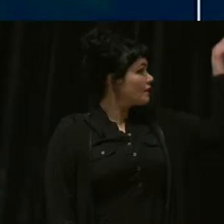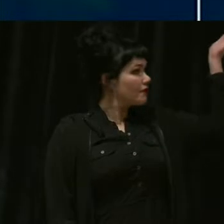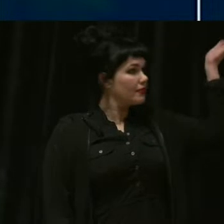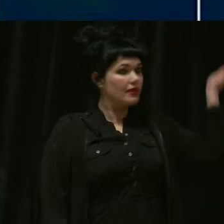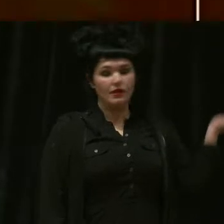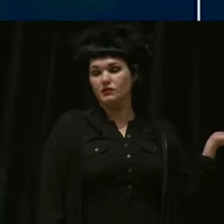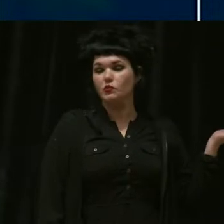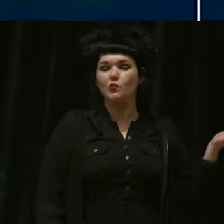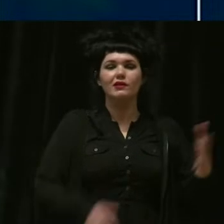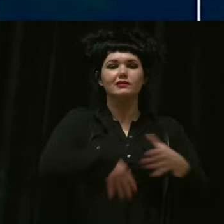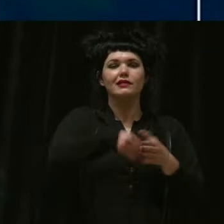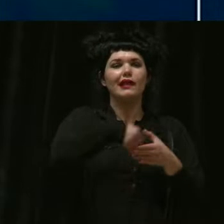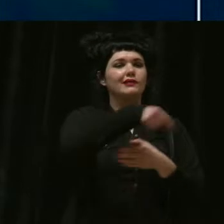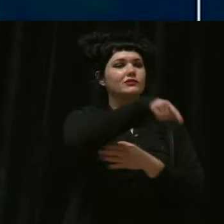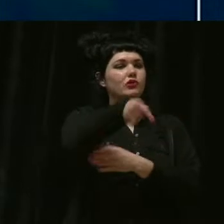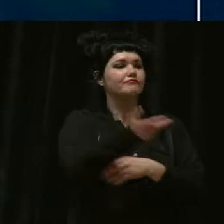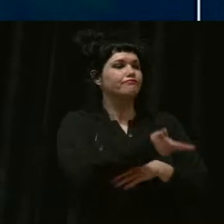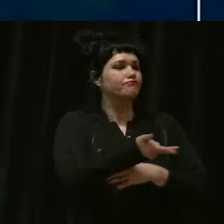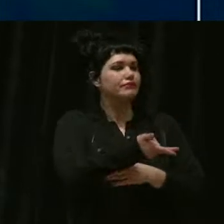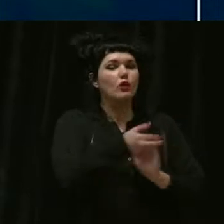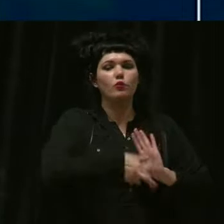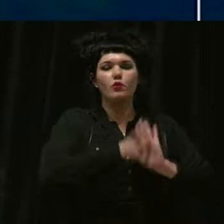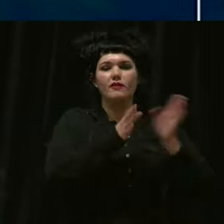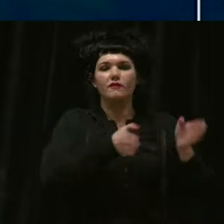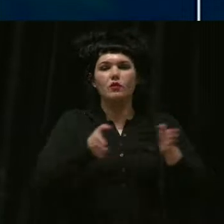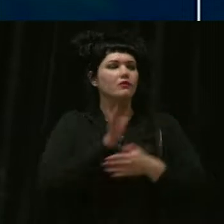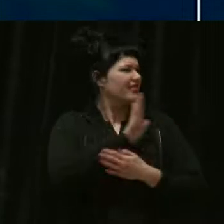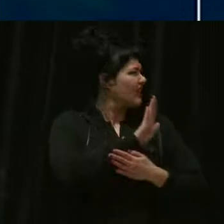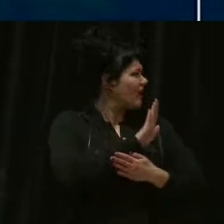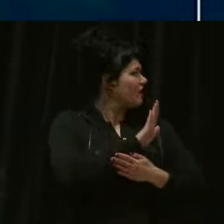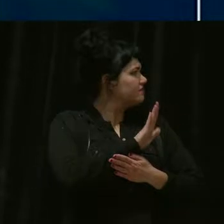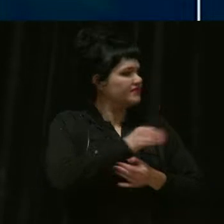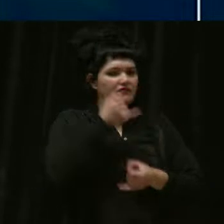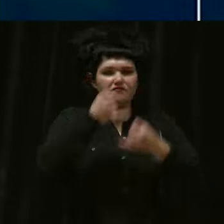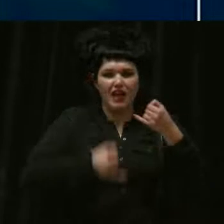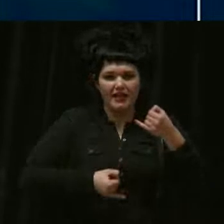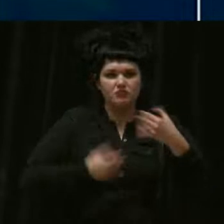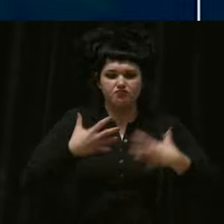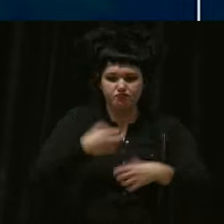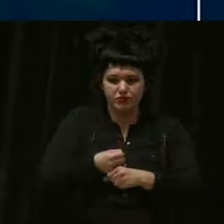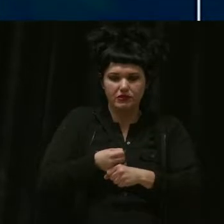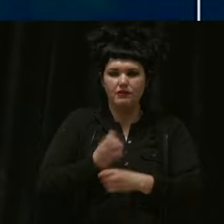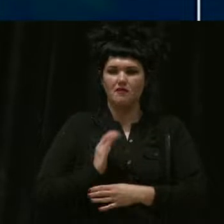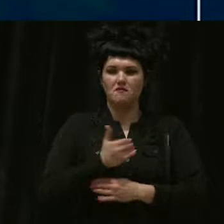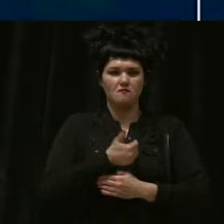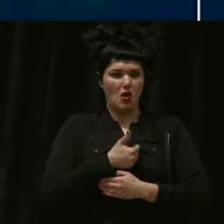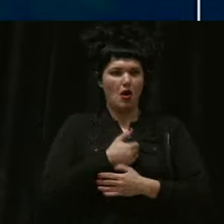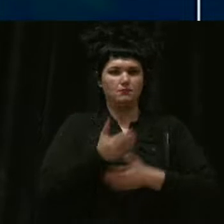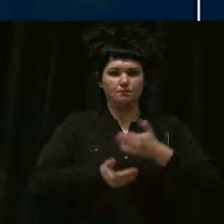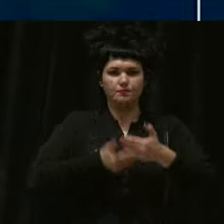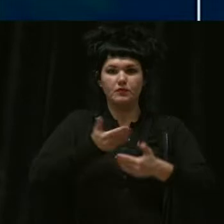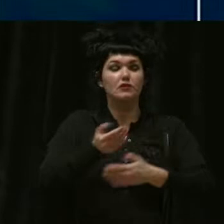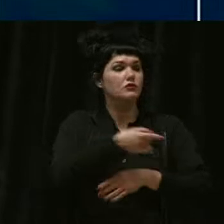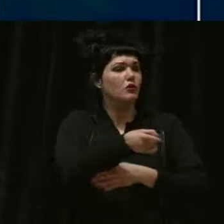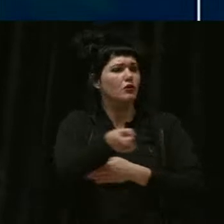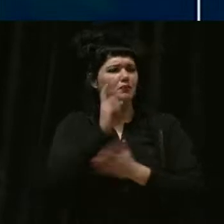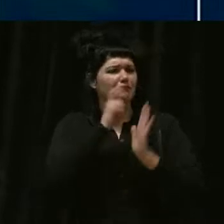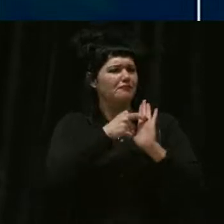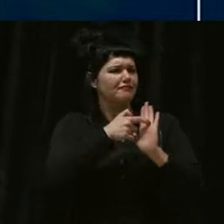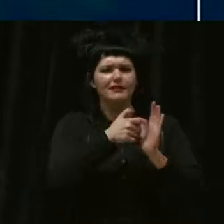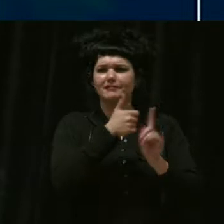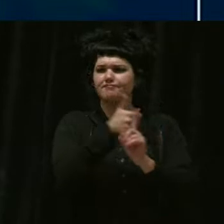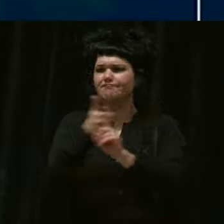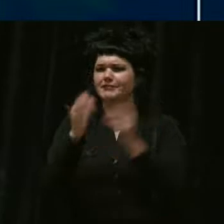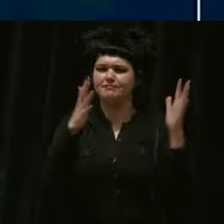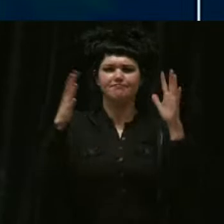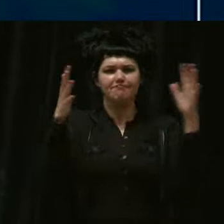external reviewer's ultimate conclusion with regards to where we are. So you all should give your own selves a hand of